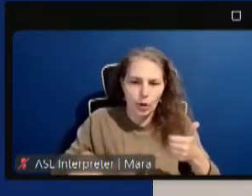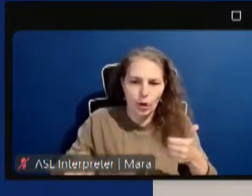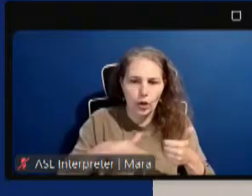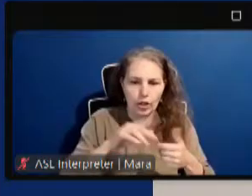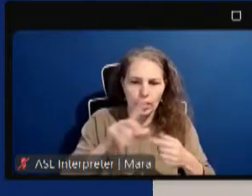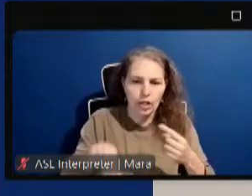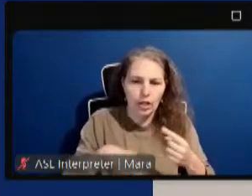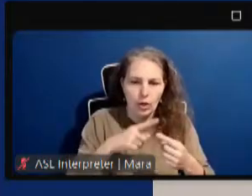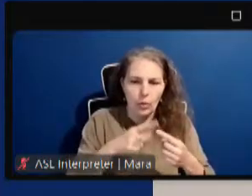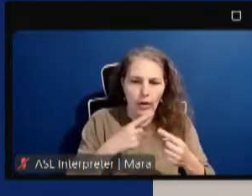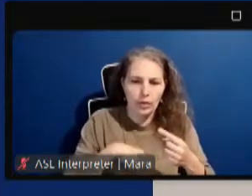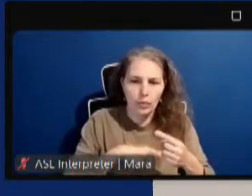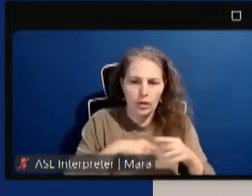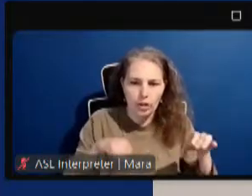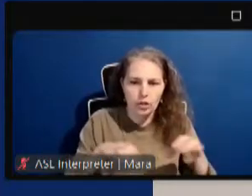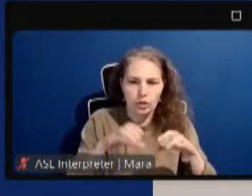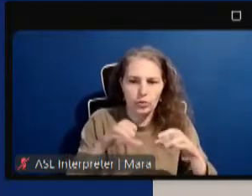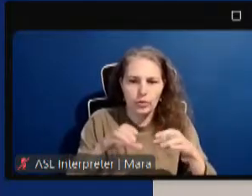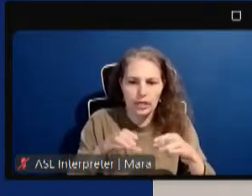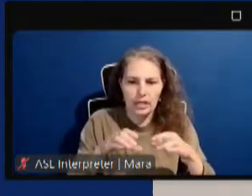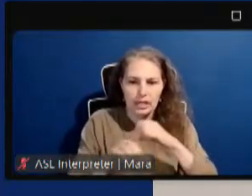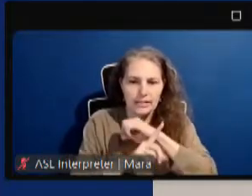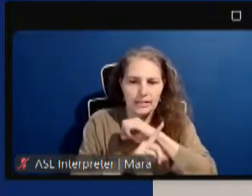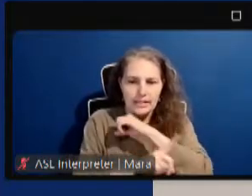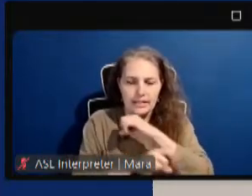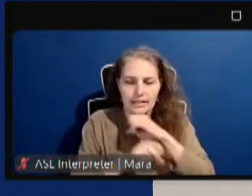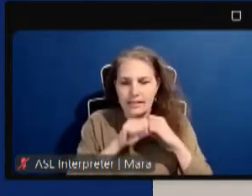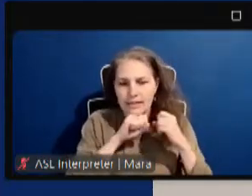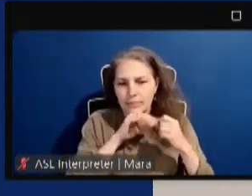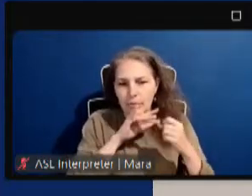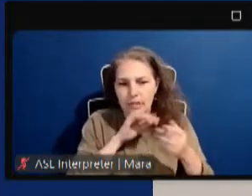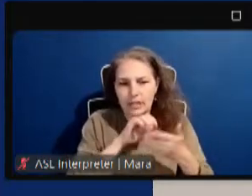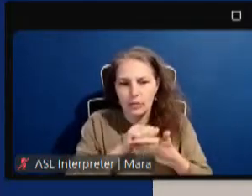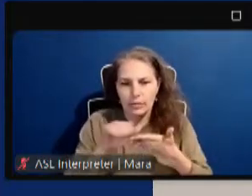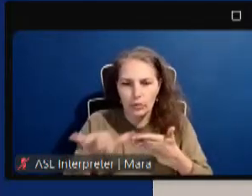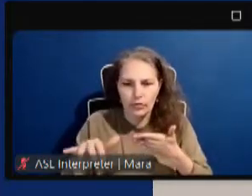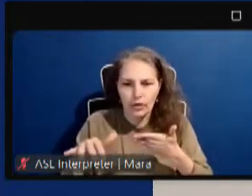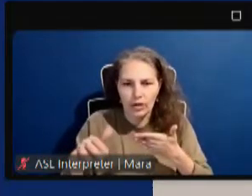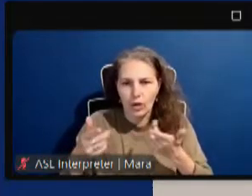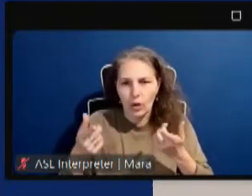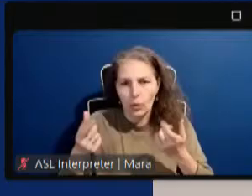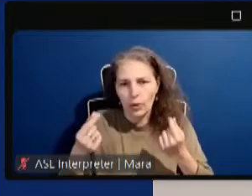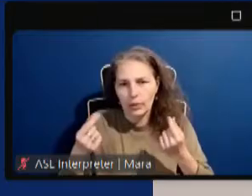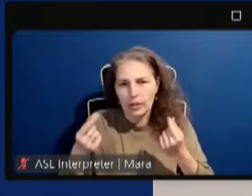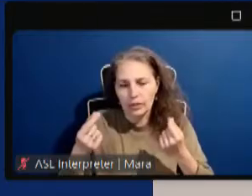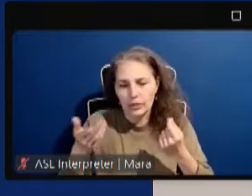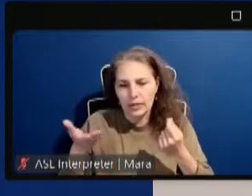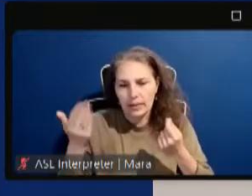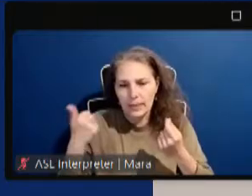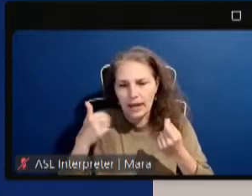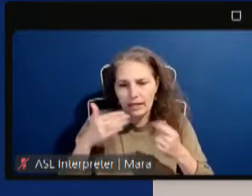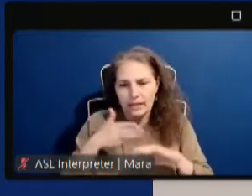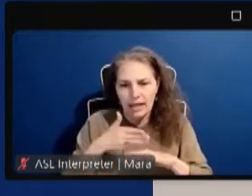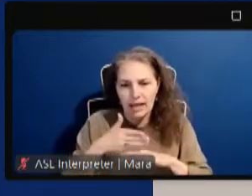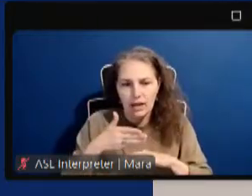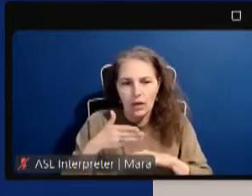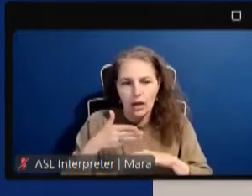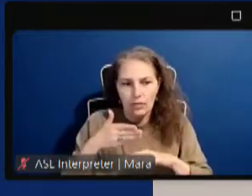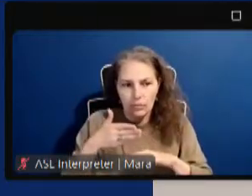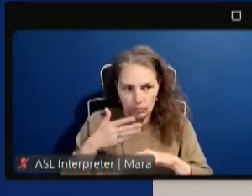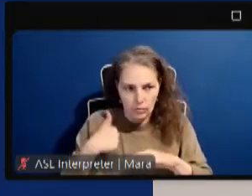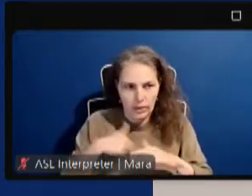debris removal. Typically, what we've seen in the past is, once we are in that